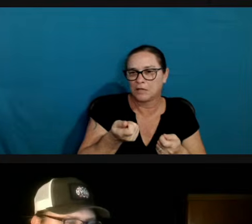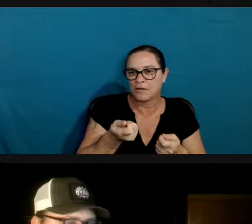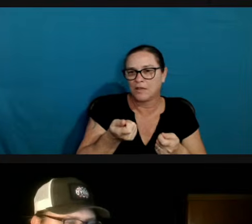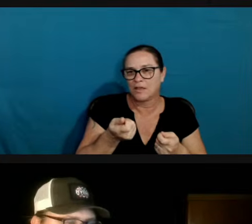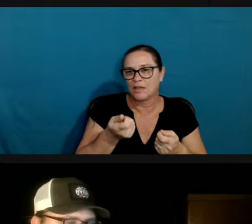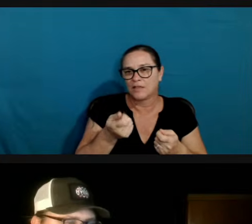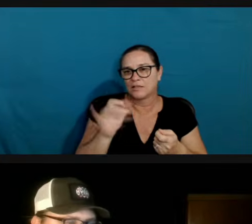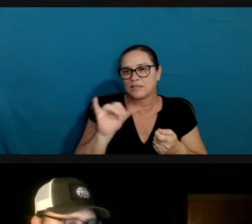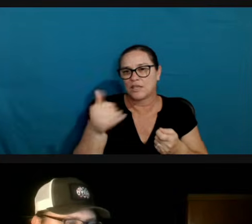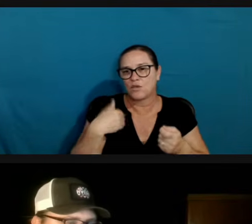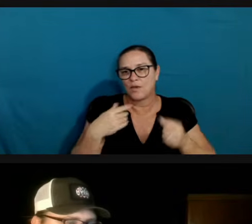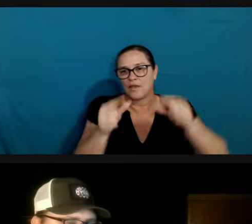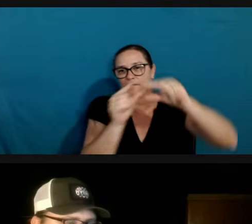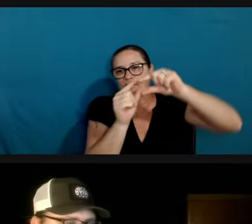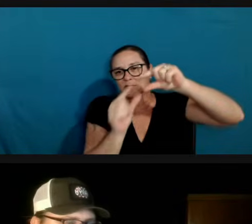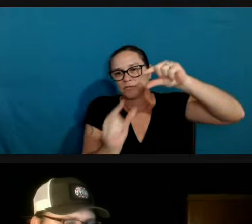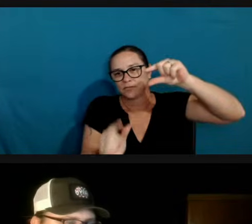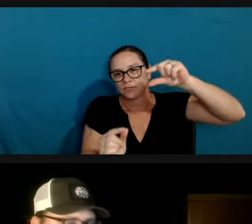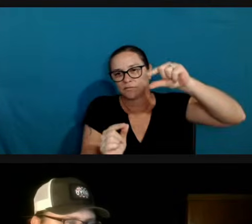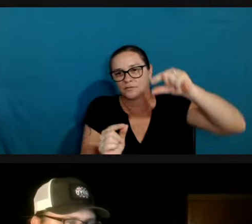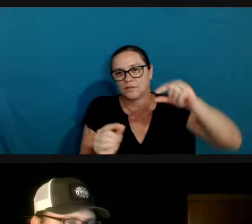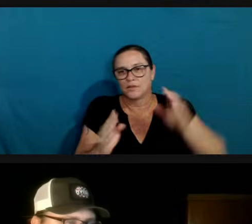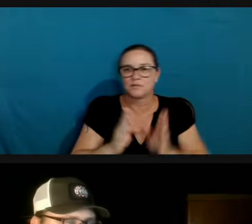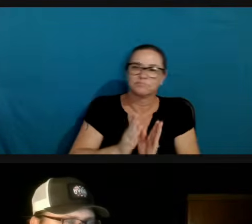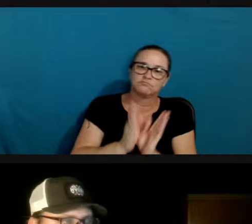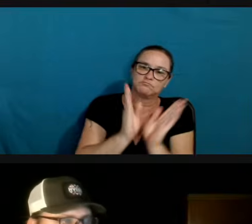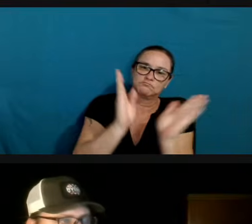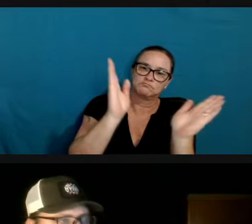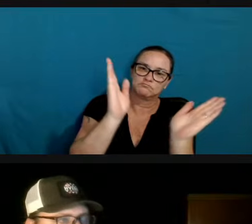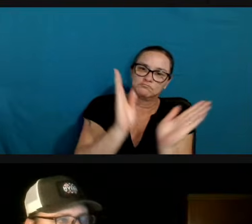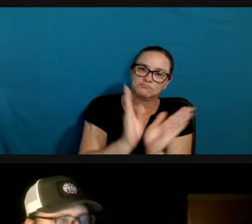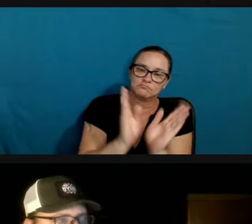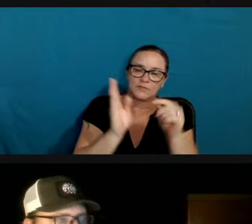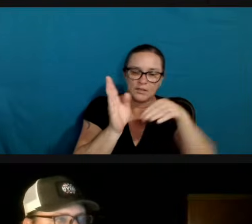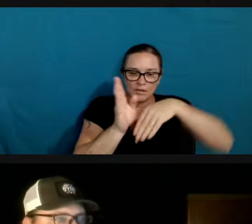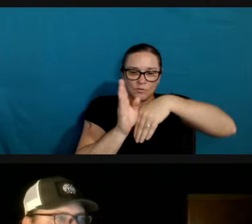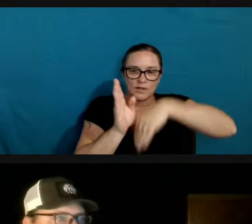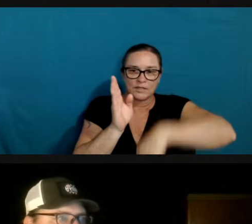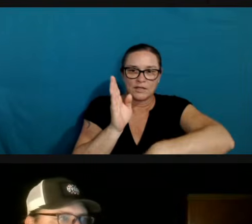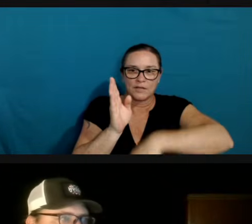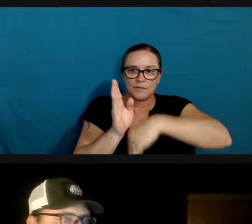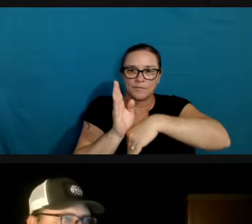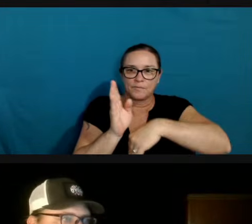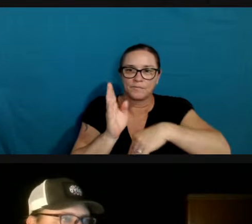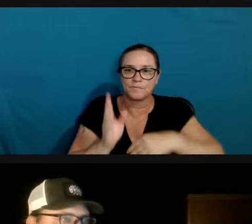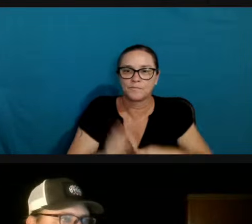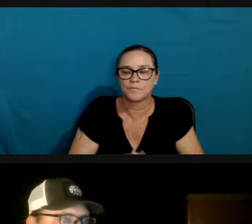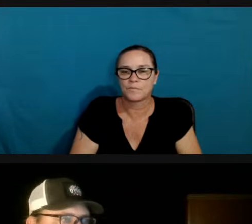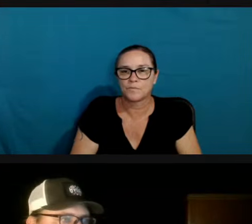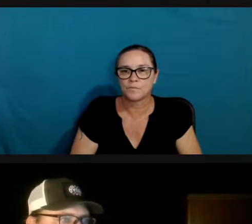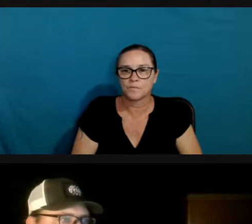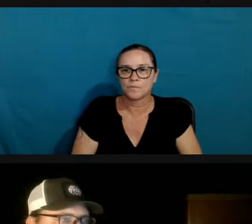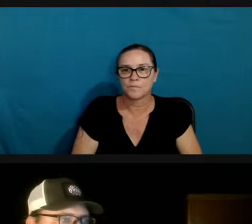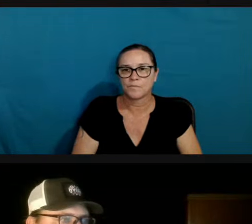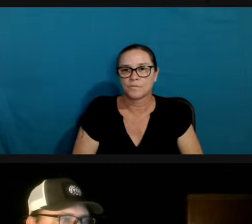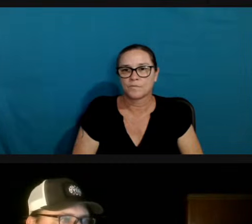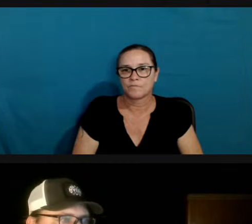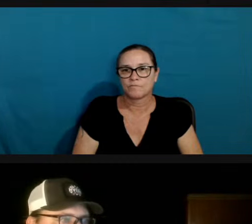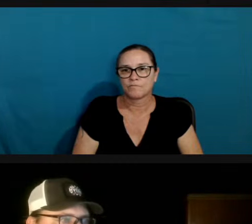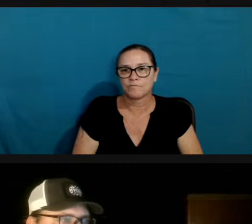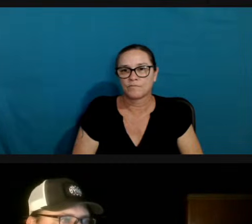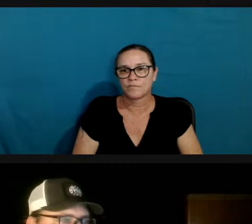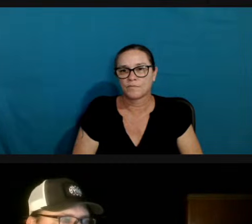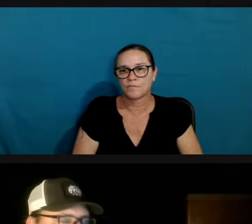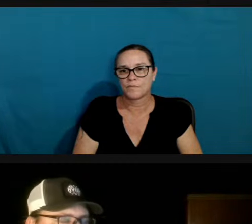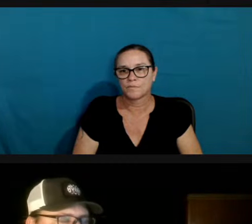have one arm that way, one arm this way, and one arm this way. And then we've also seen that this can bend up